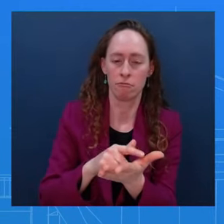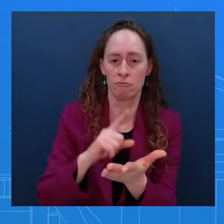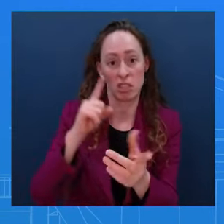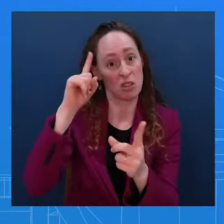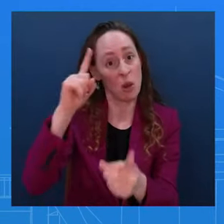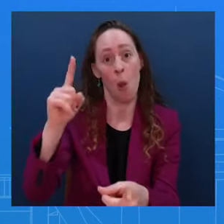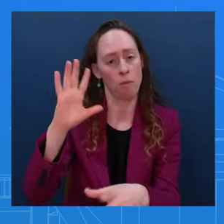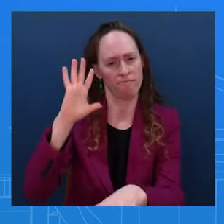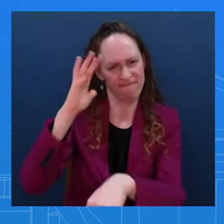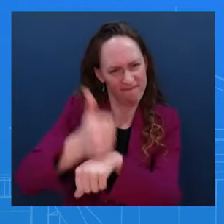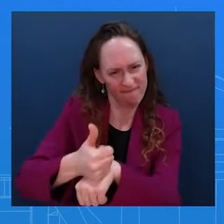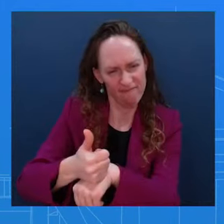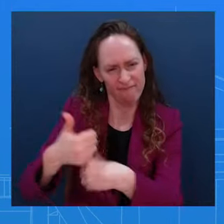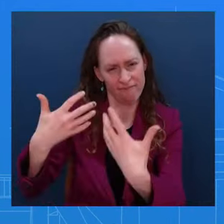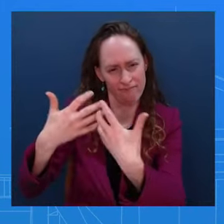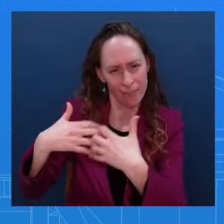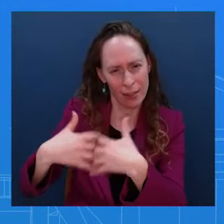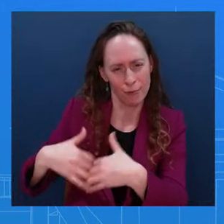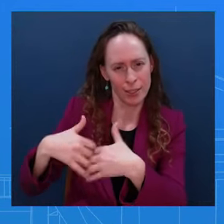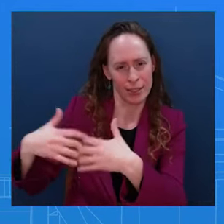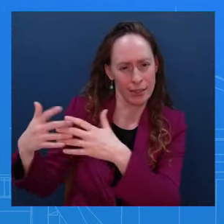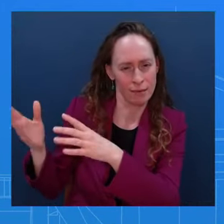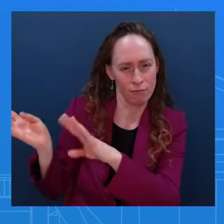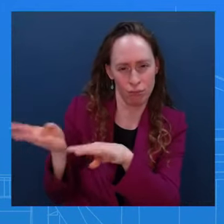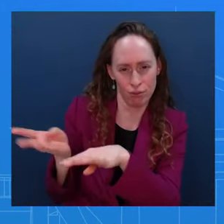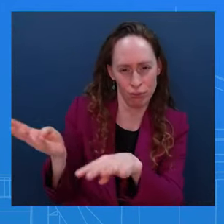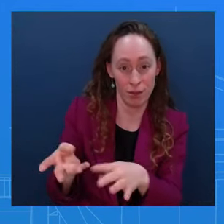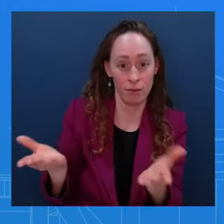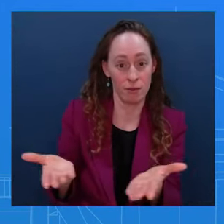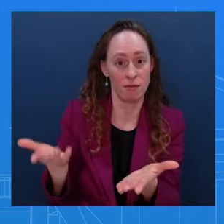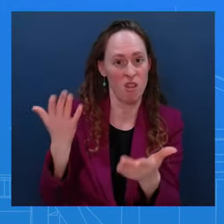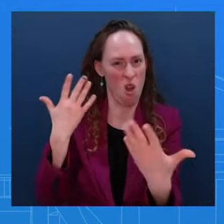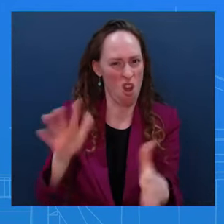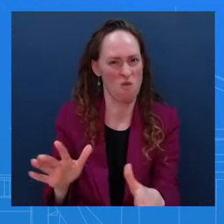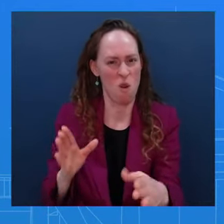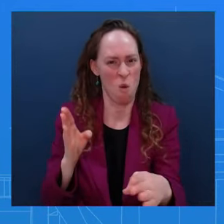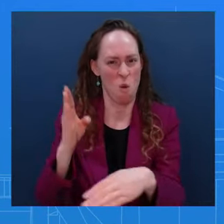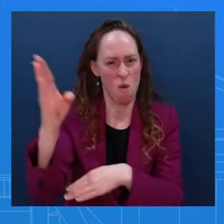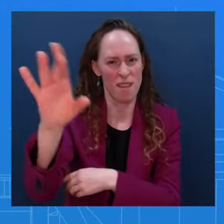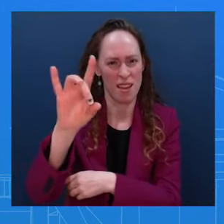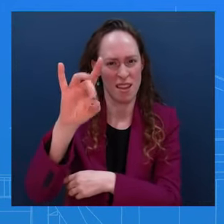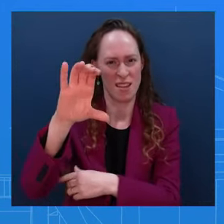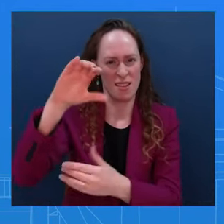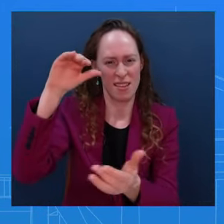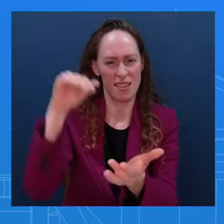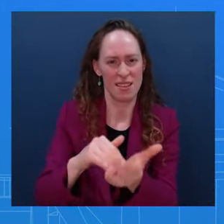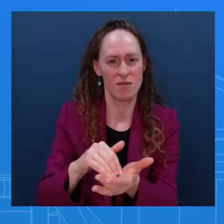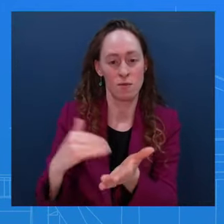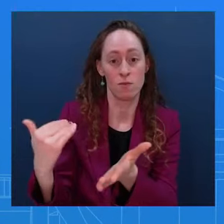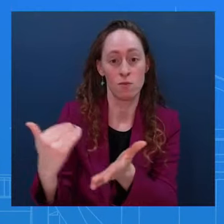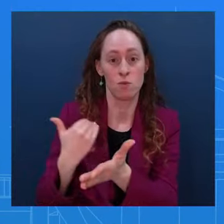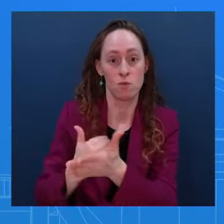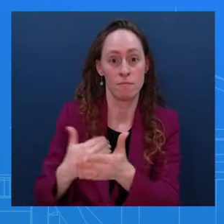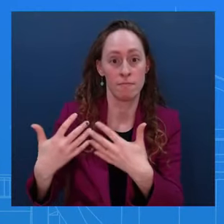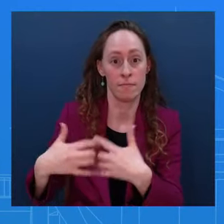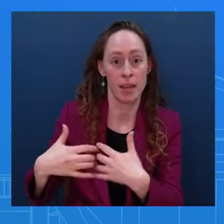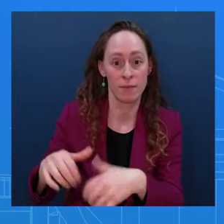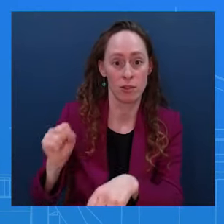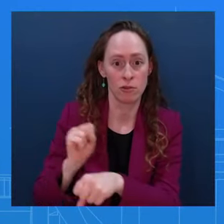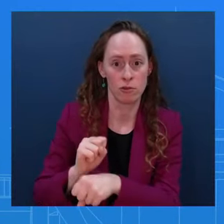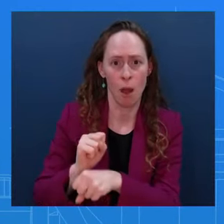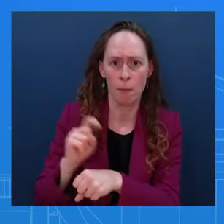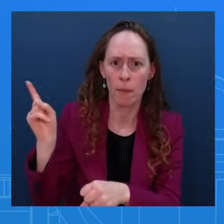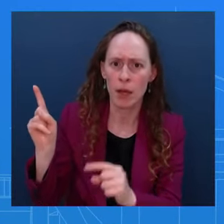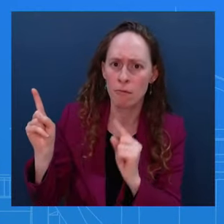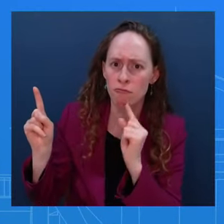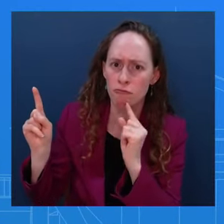than 800,000 manufacturing jobs under this administration, obviously is something that he takes really seriously. He believes in made in America. He believes